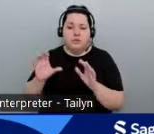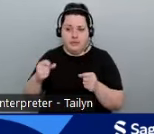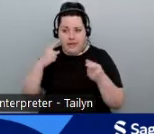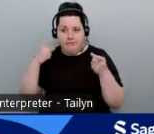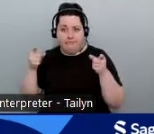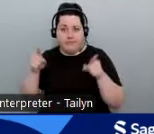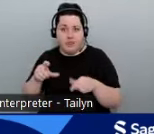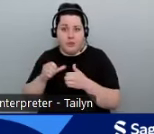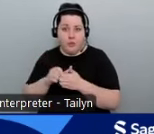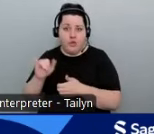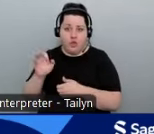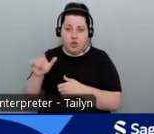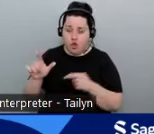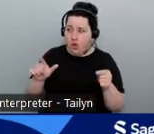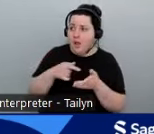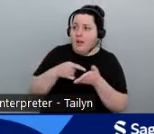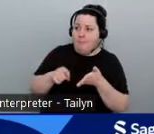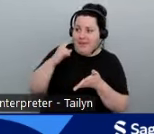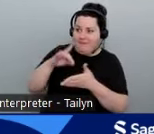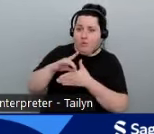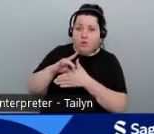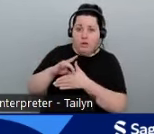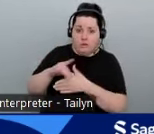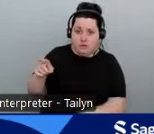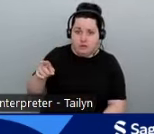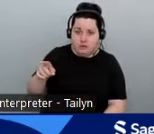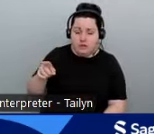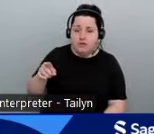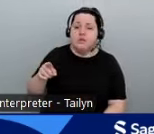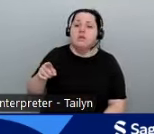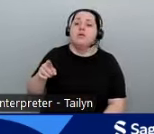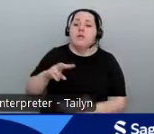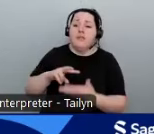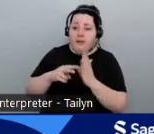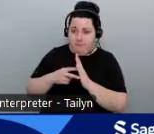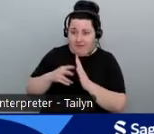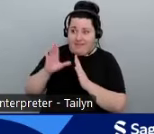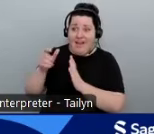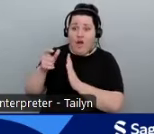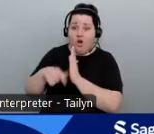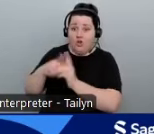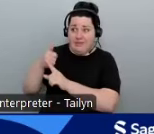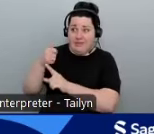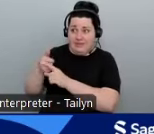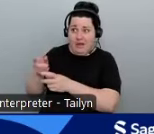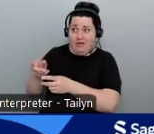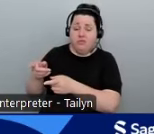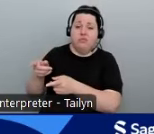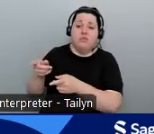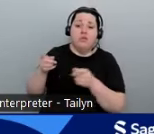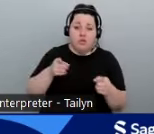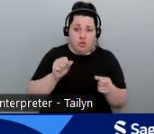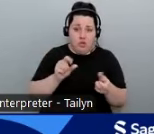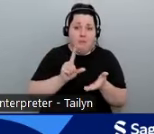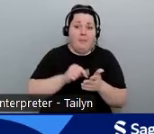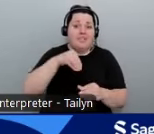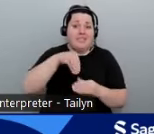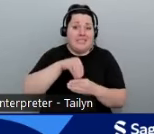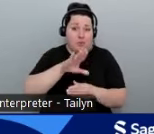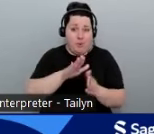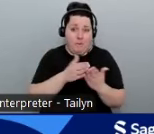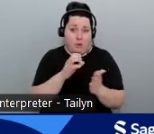journal to pay for that content. So then you would be able to publish the articles as is within your book chapters, or